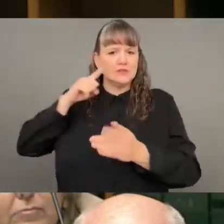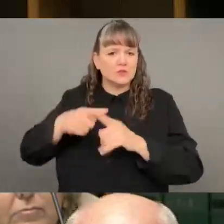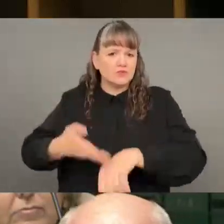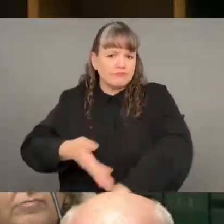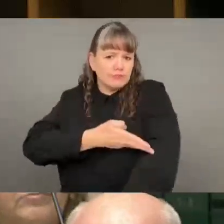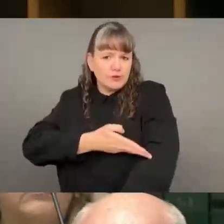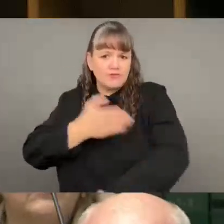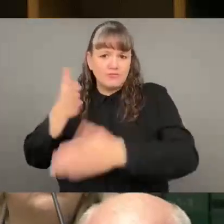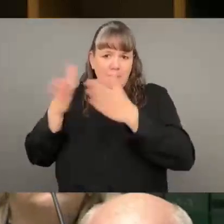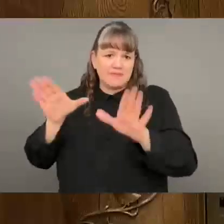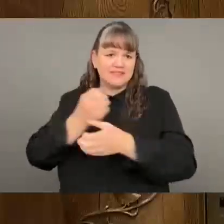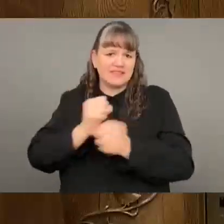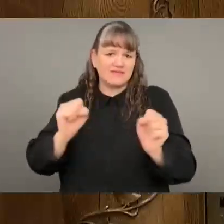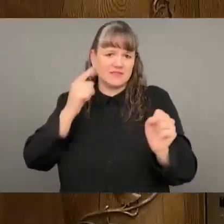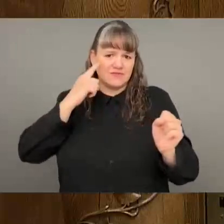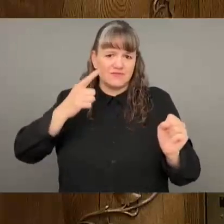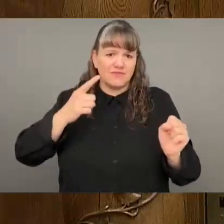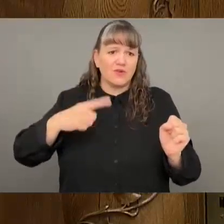Speaker.